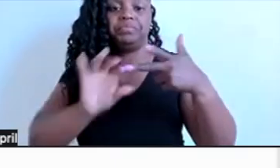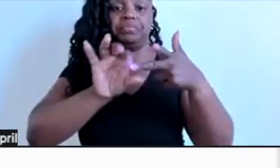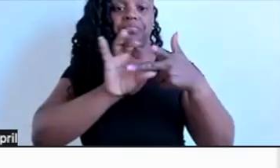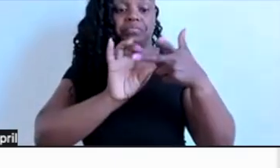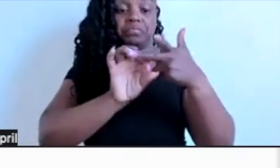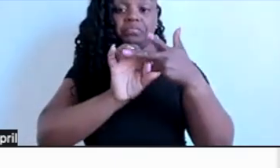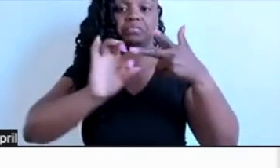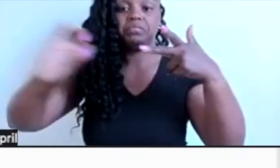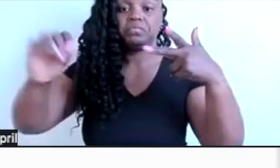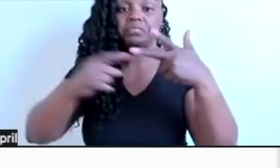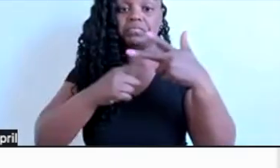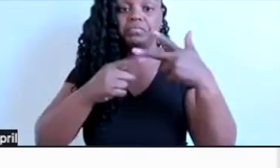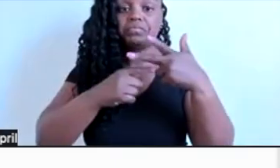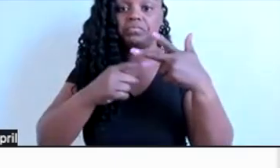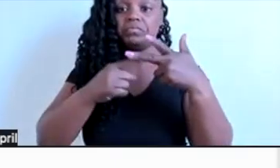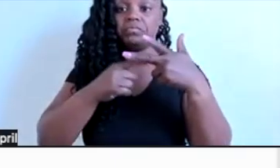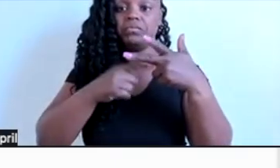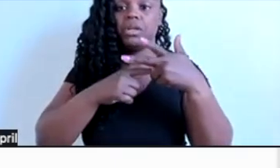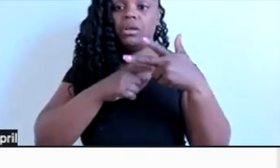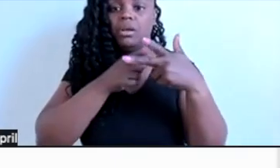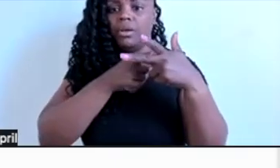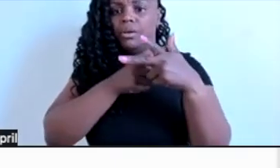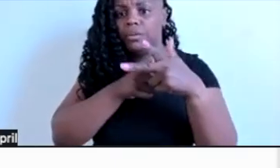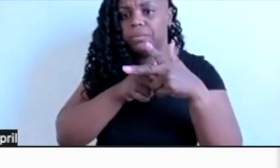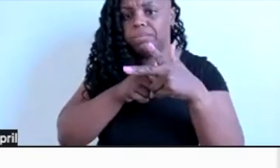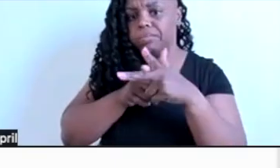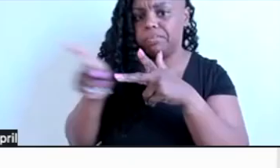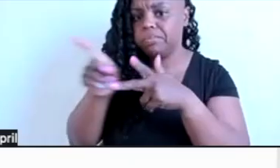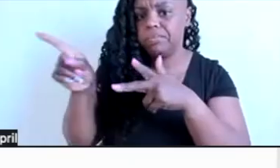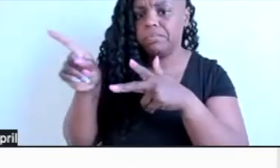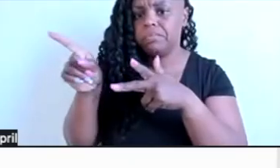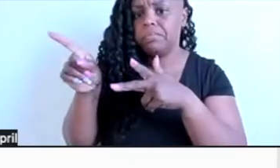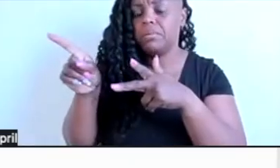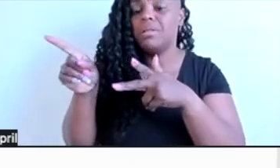chemical powder onto the fire. The nozzle directs where the powder will go.